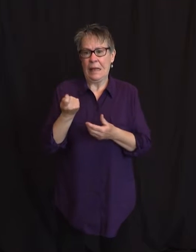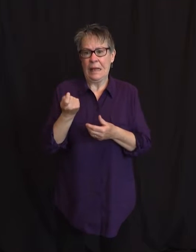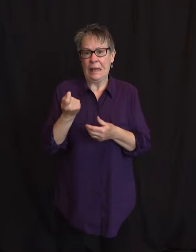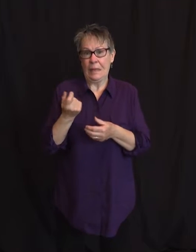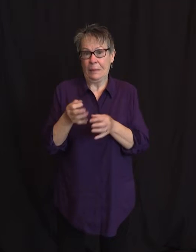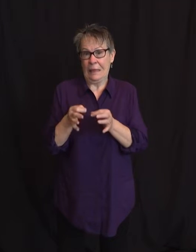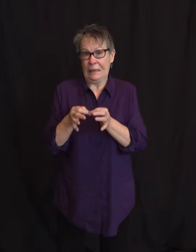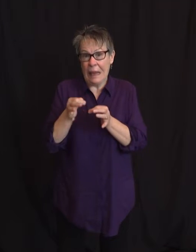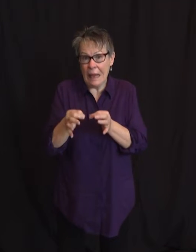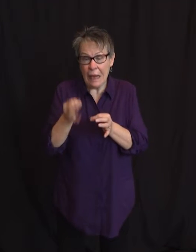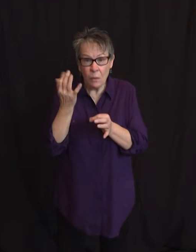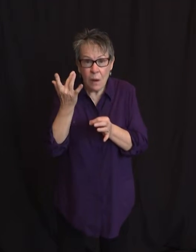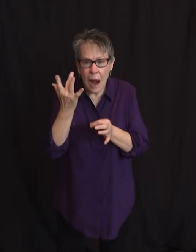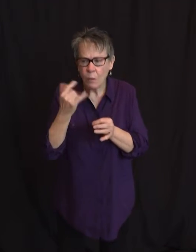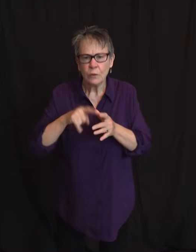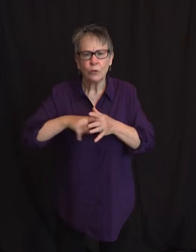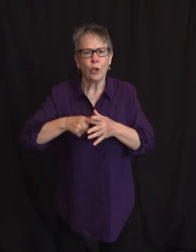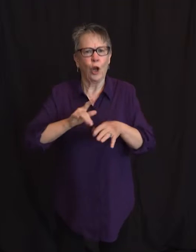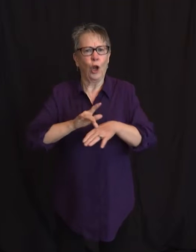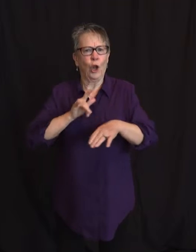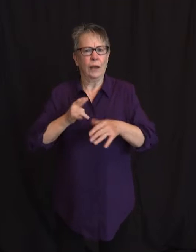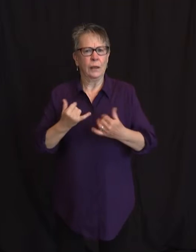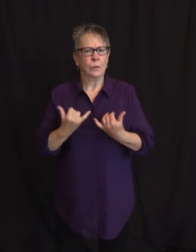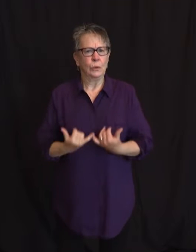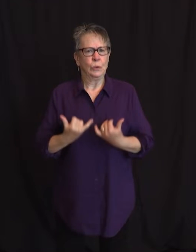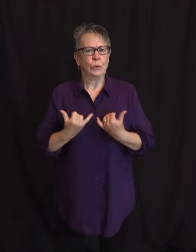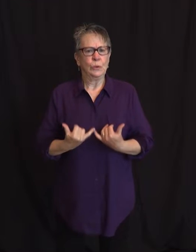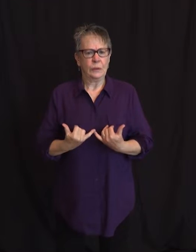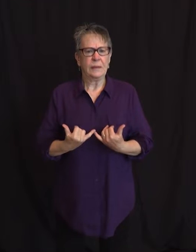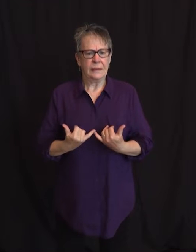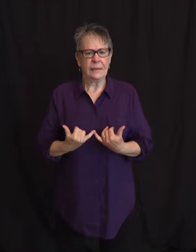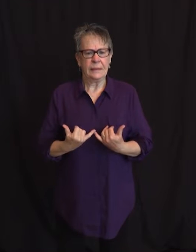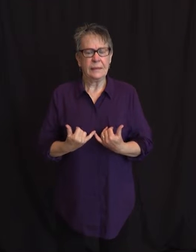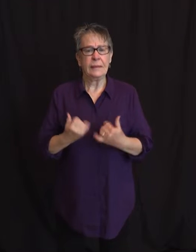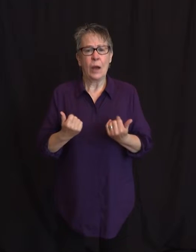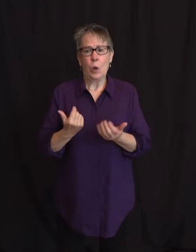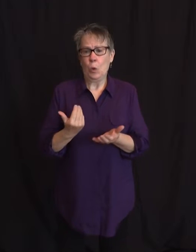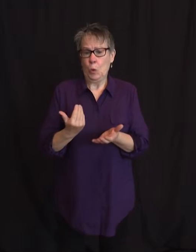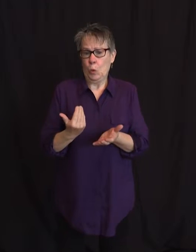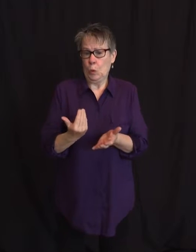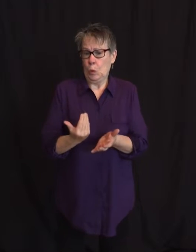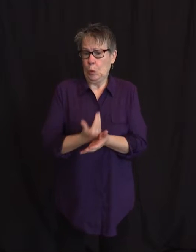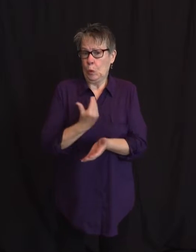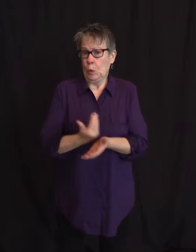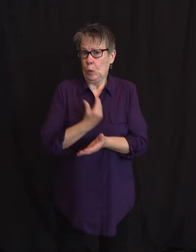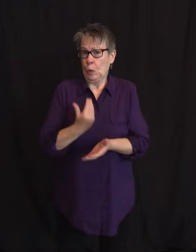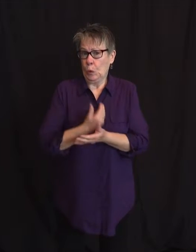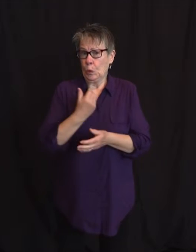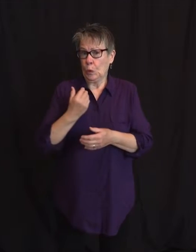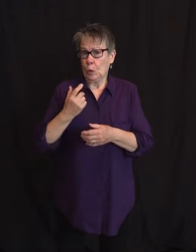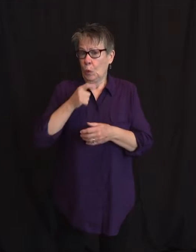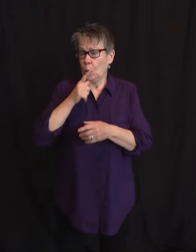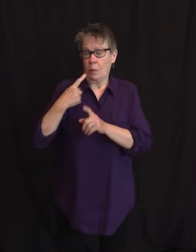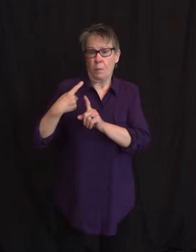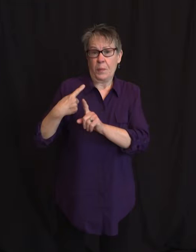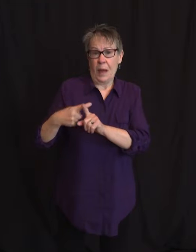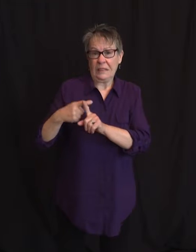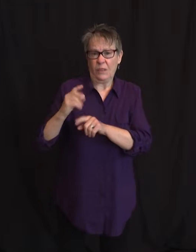have 2,146 new positive test results to report for a total statewide of